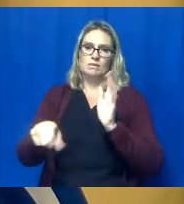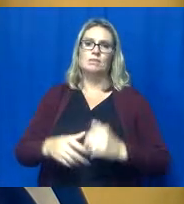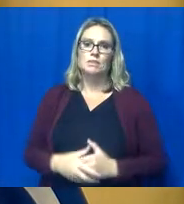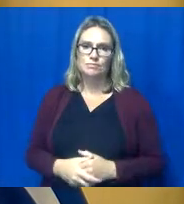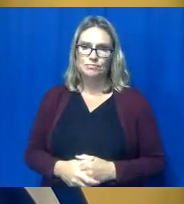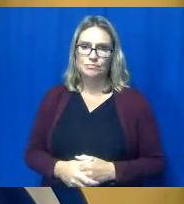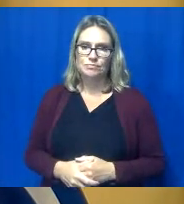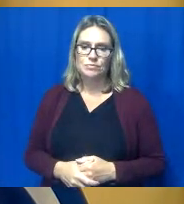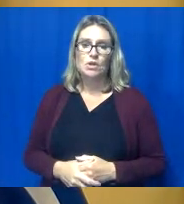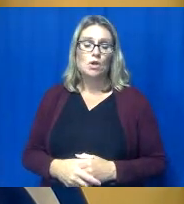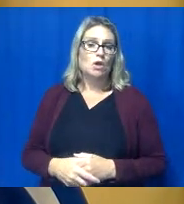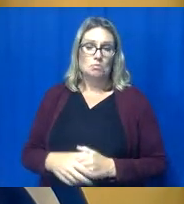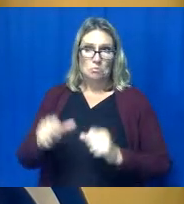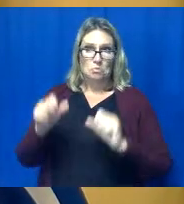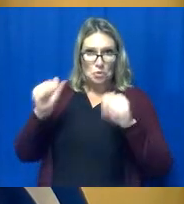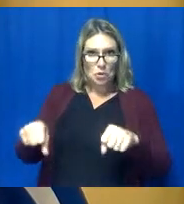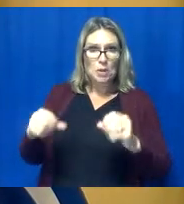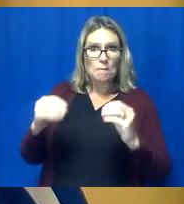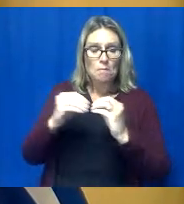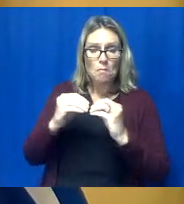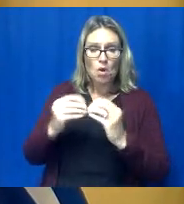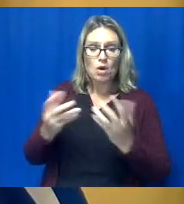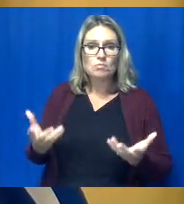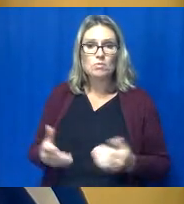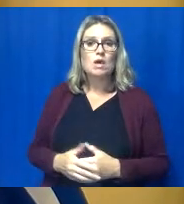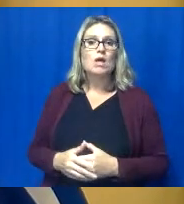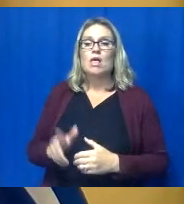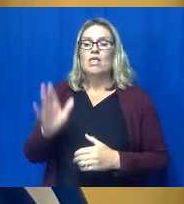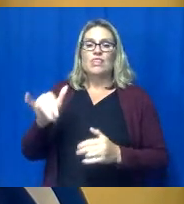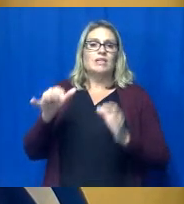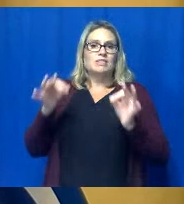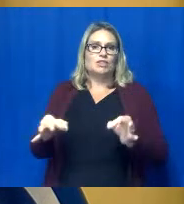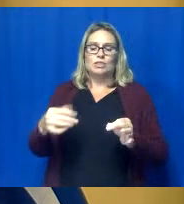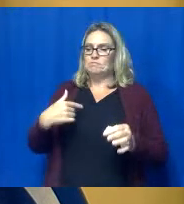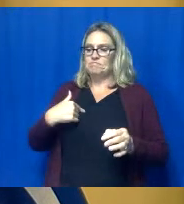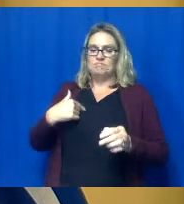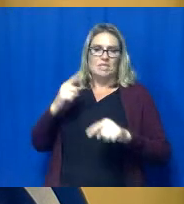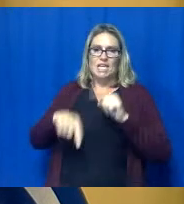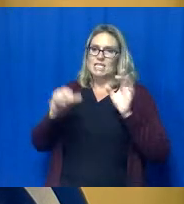further? That's a decision that is not mine to make.